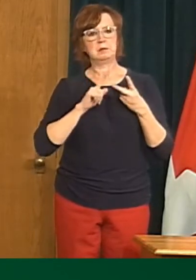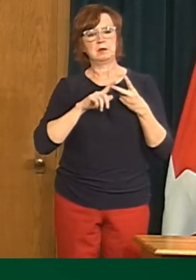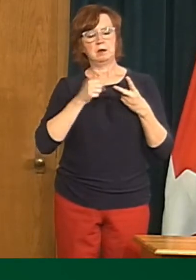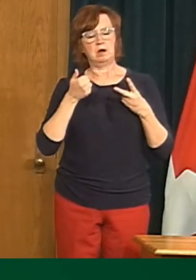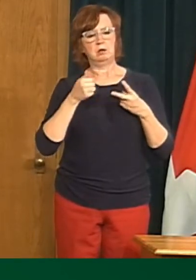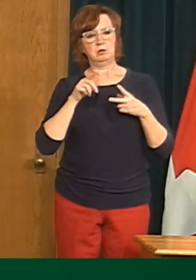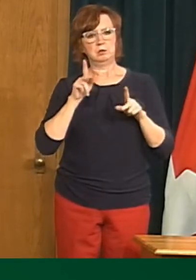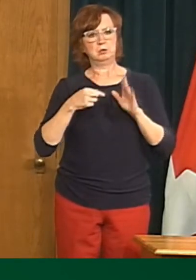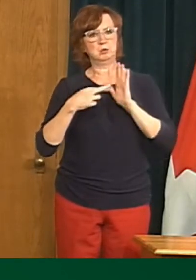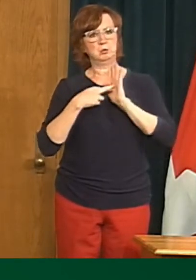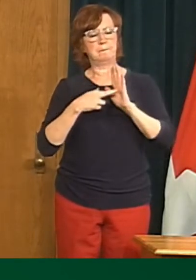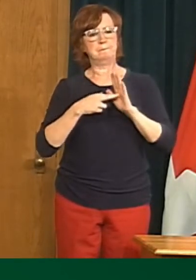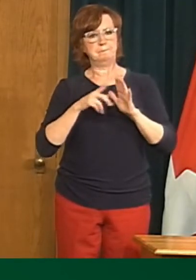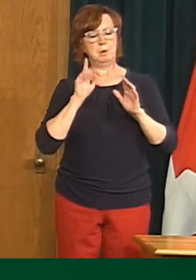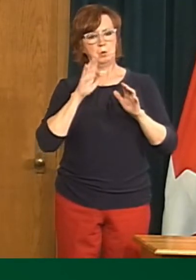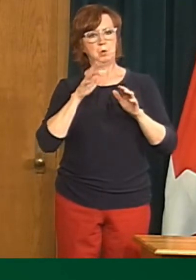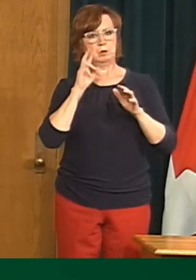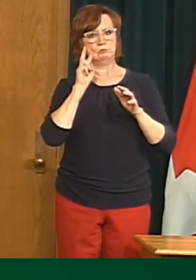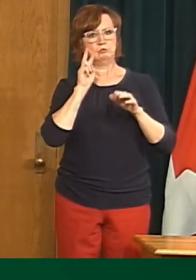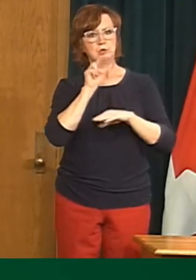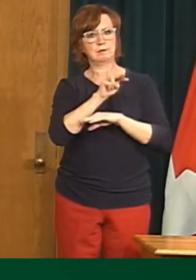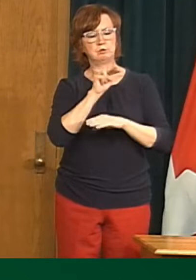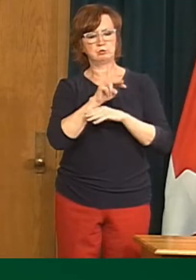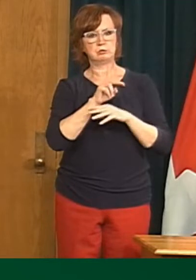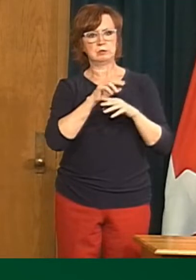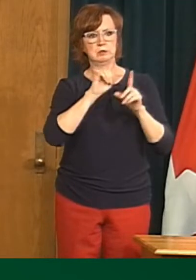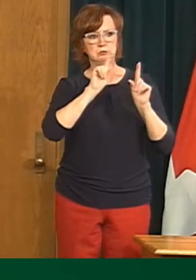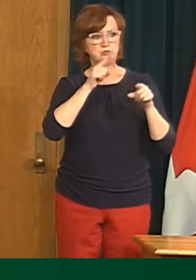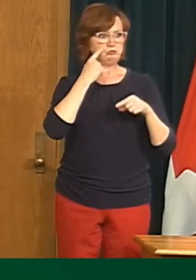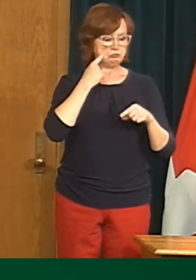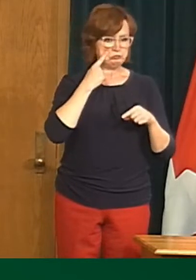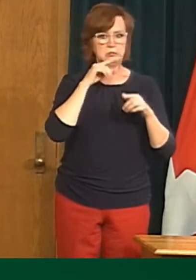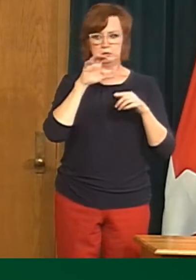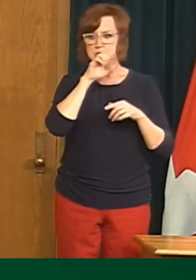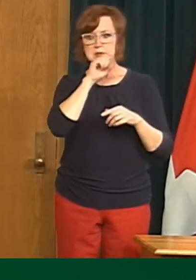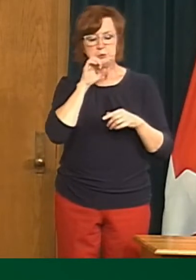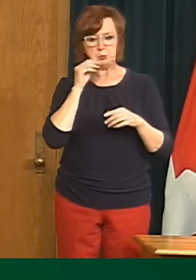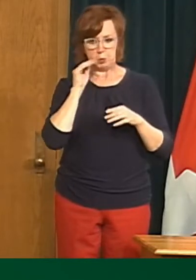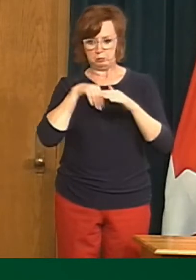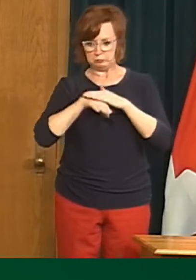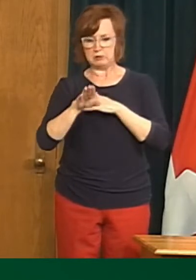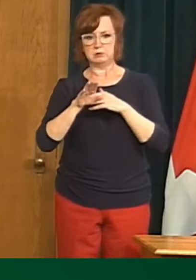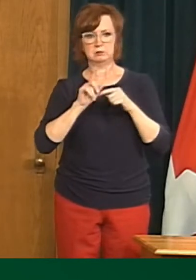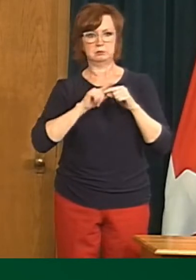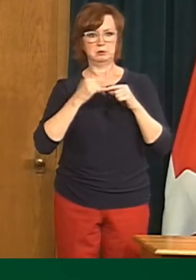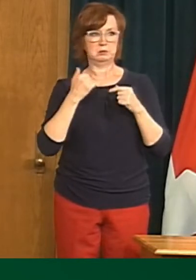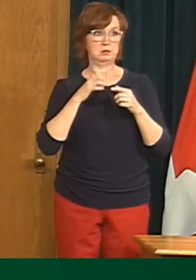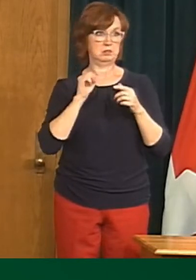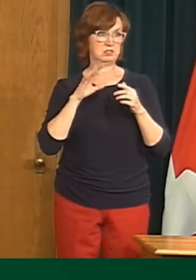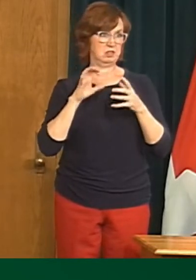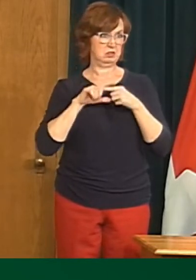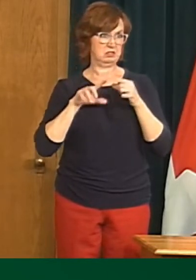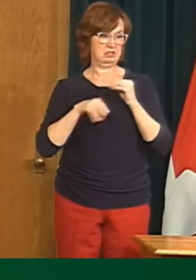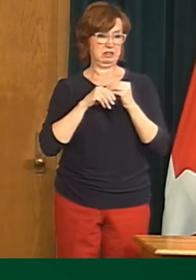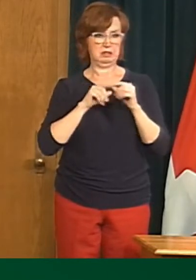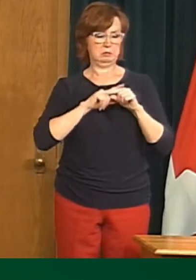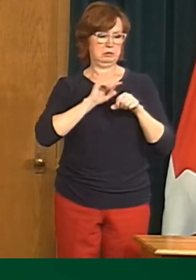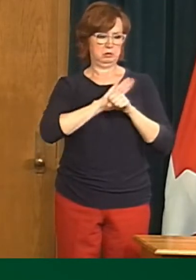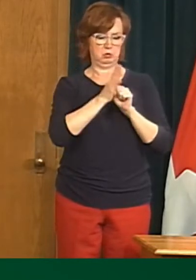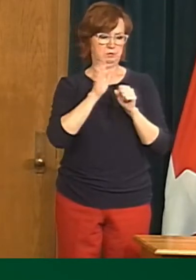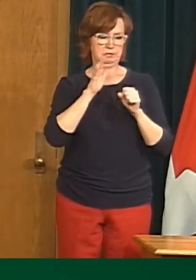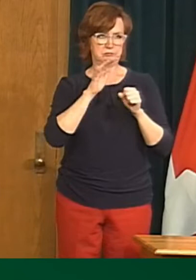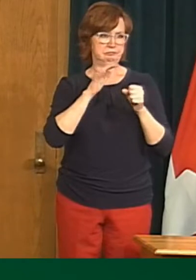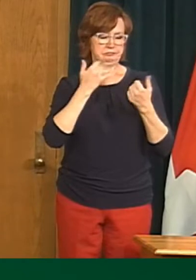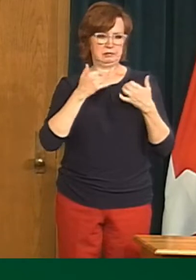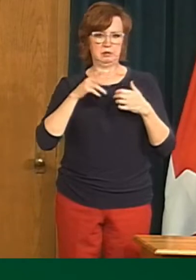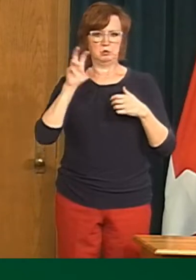have any comments? And again, with COVID now, I'm not sure how much of a disruption that's going to be. Obviously, they haven't been ongoing for the last 2 or